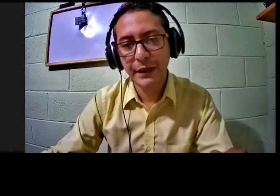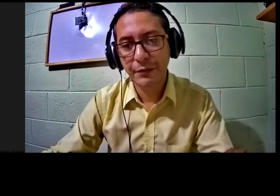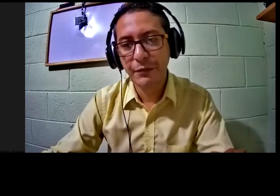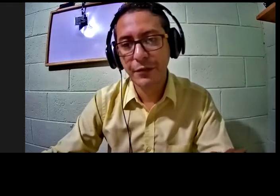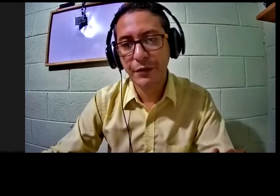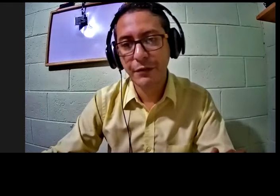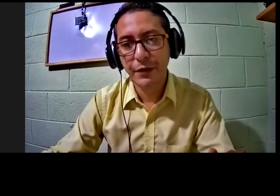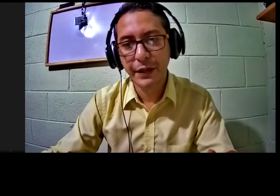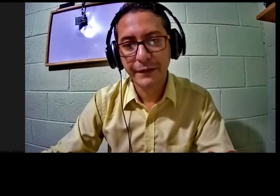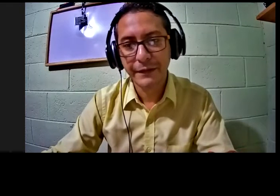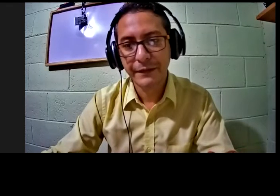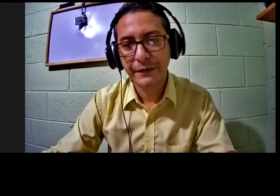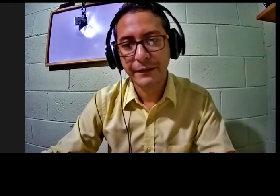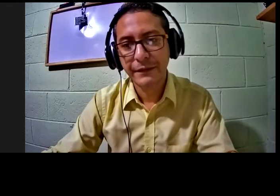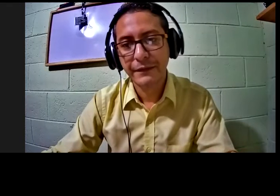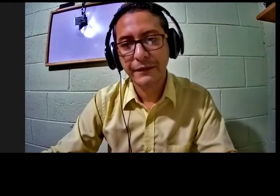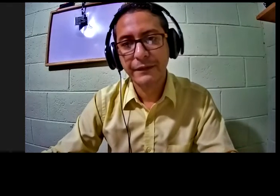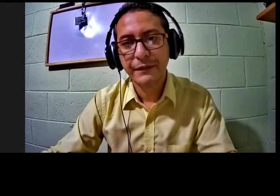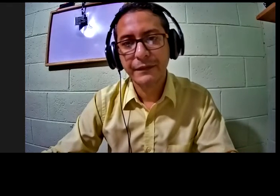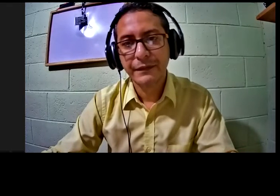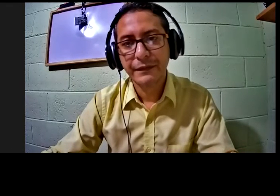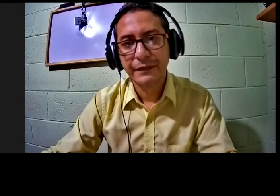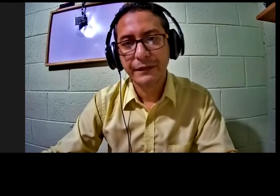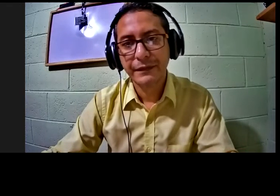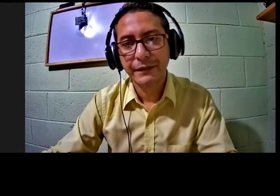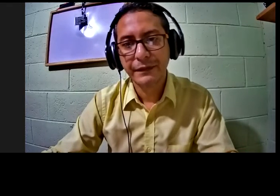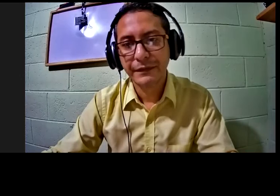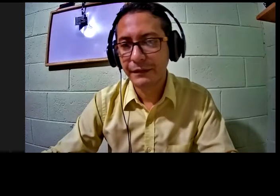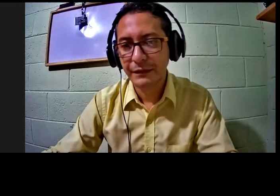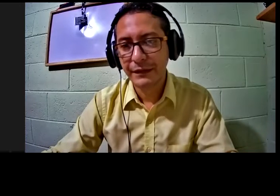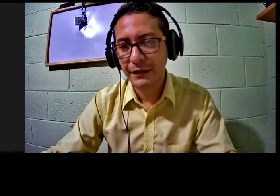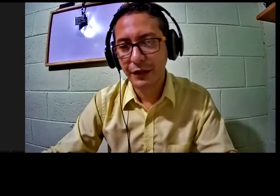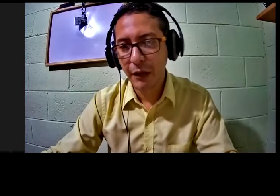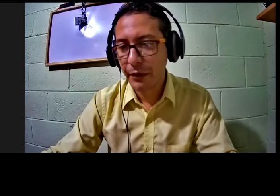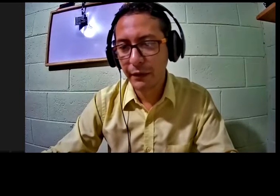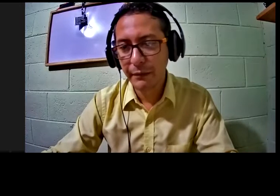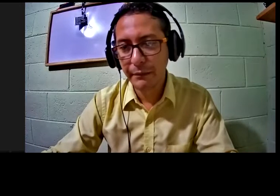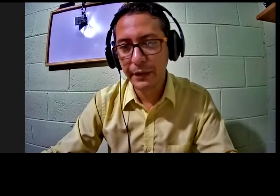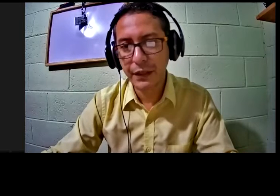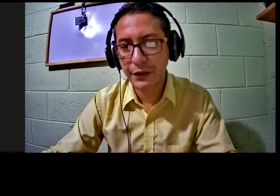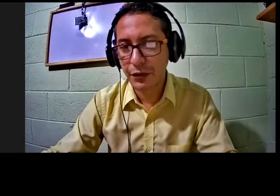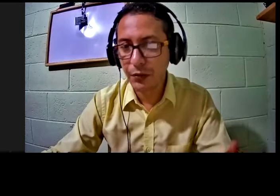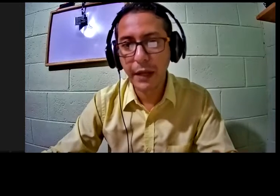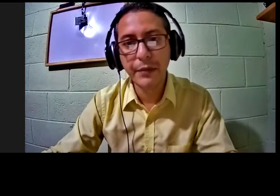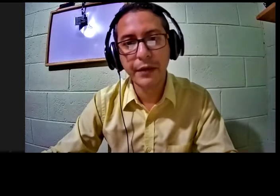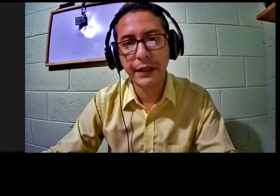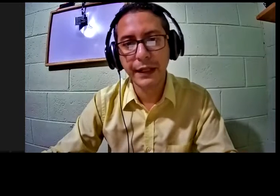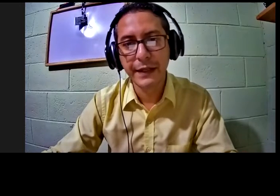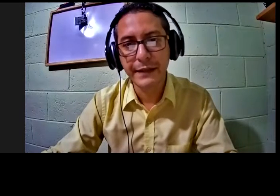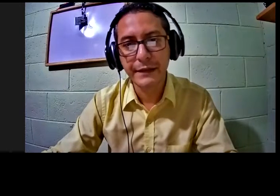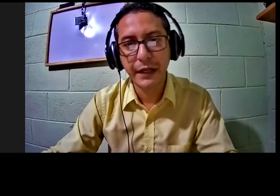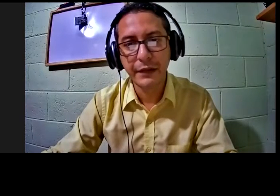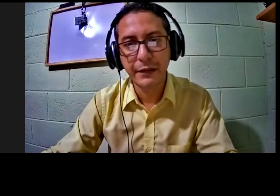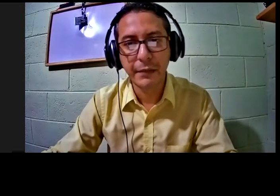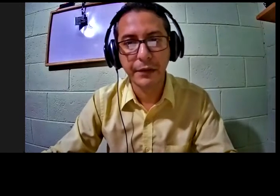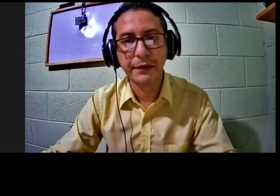del breakout room, don't worry. I just arrived. No problem, Pedro. It's good to have you here in class.